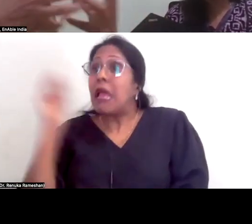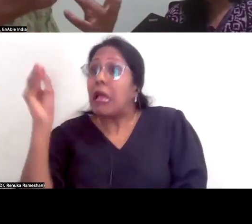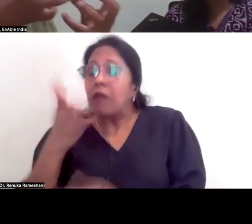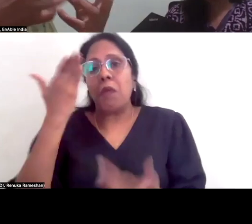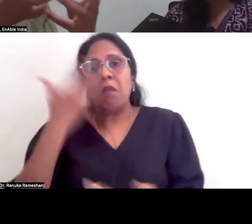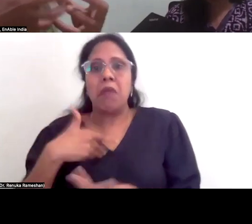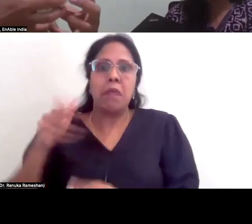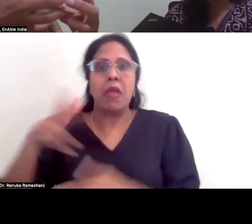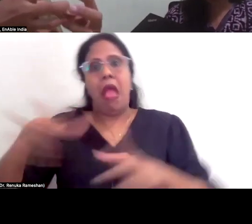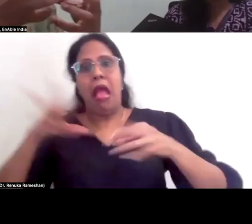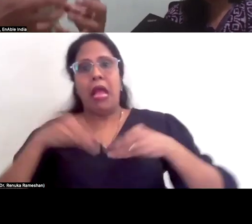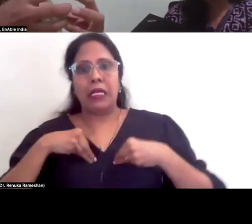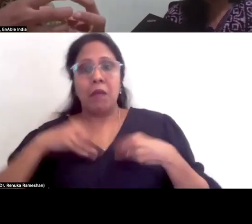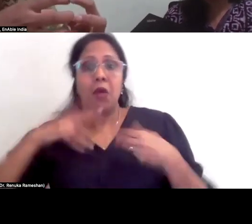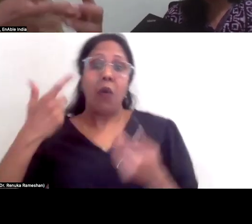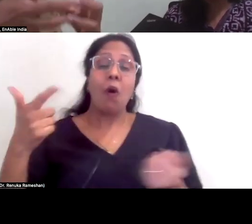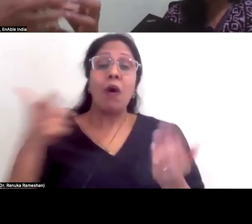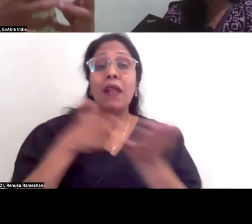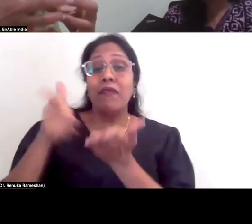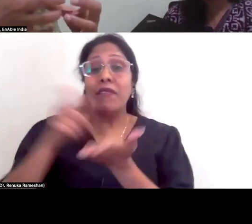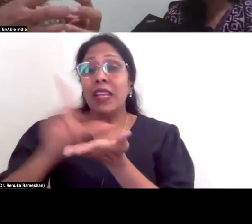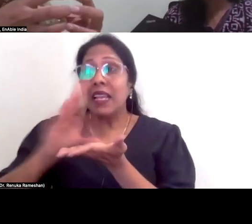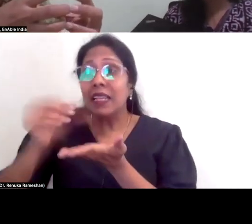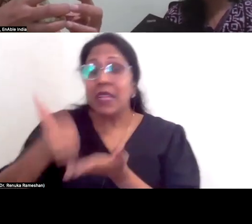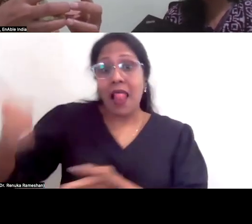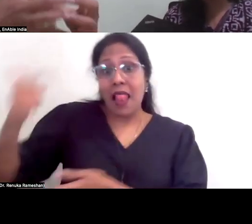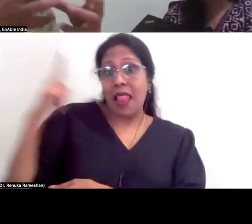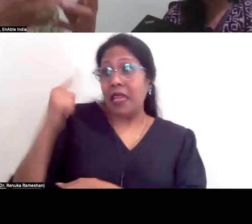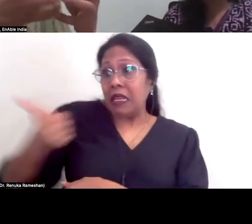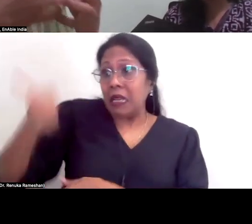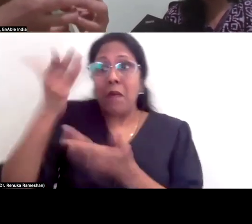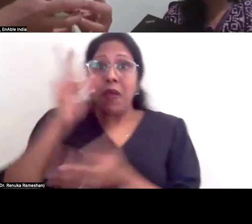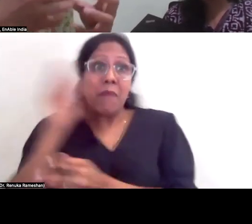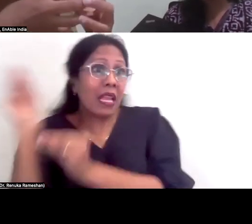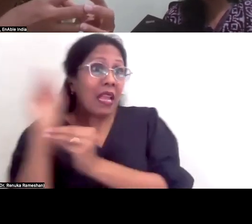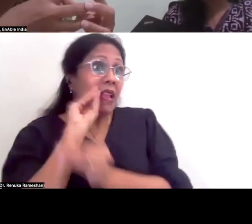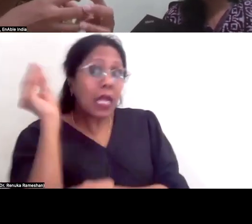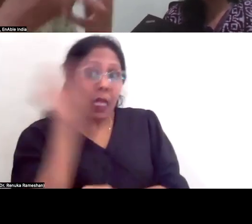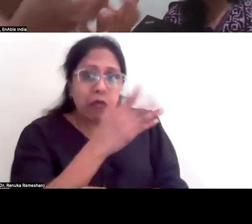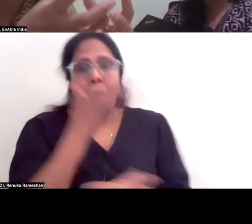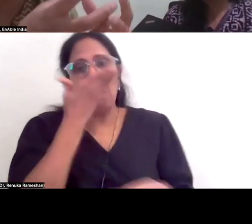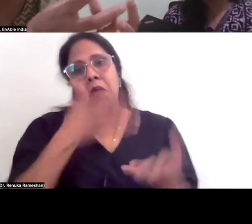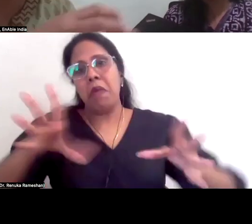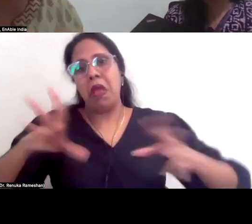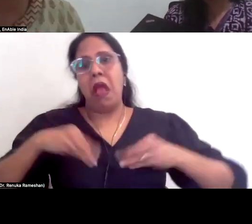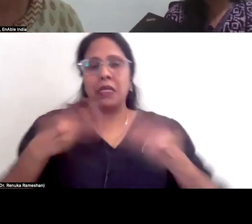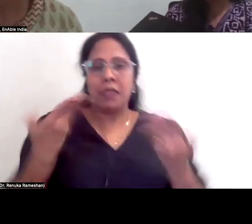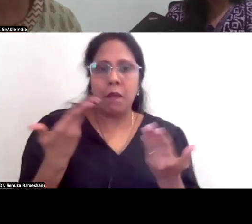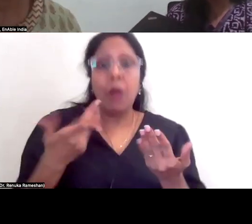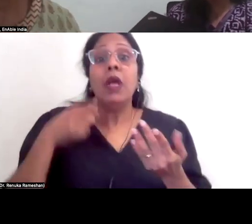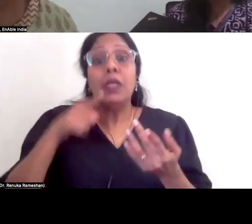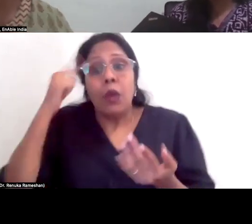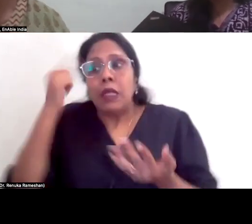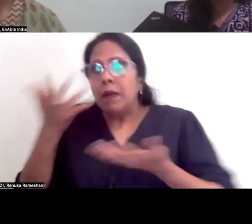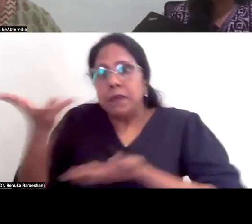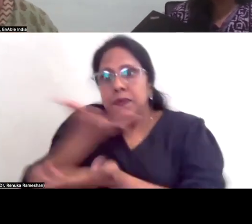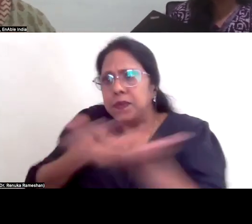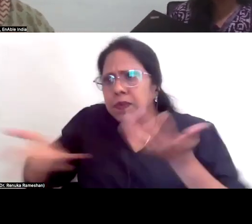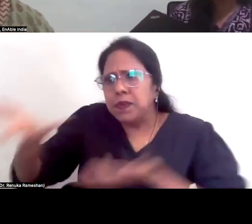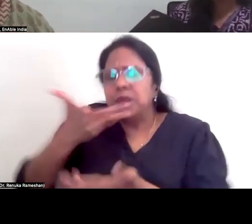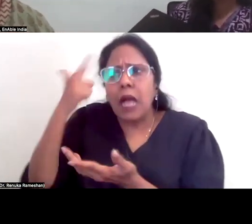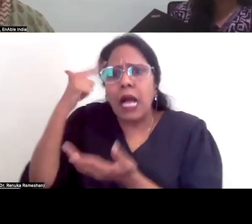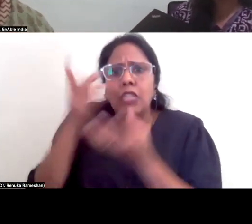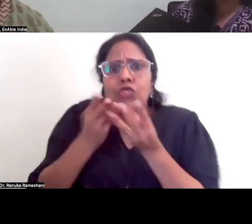So these are the kind of conversations you have as an adaptive leader, so that we learn together and solve. Yes. Right? So in this case, for